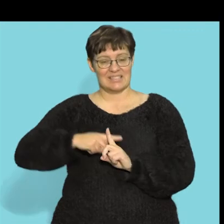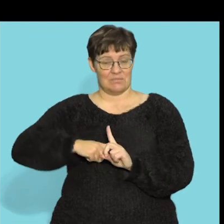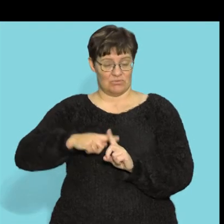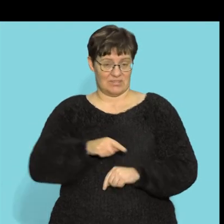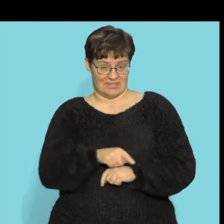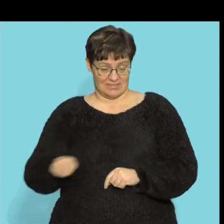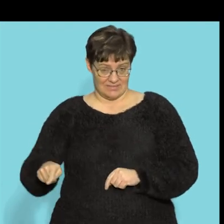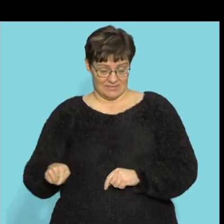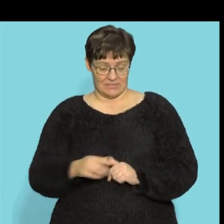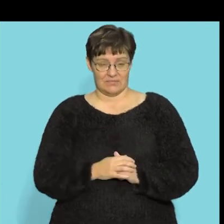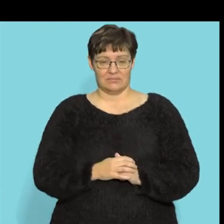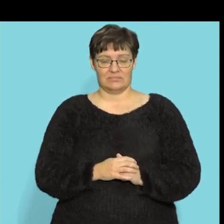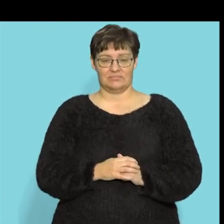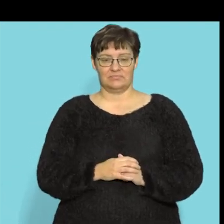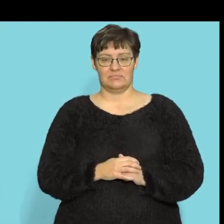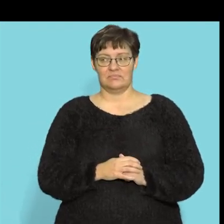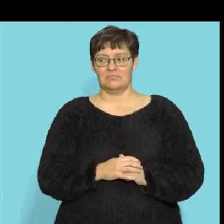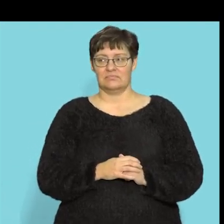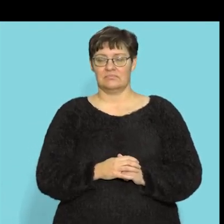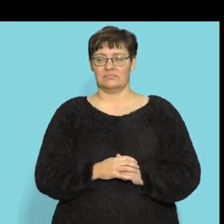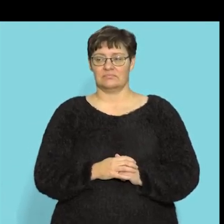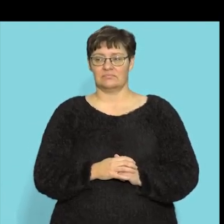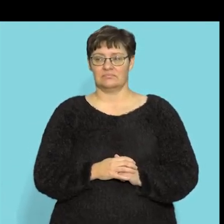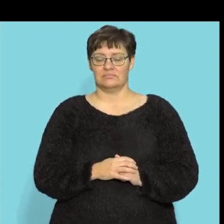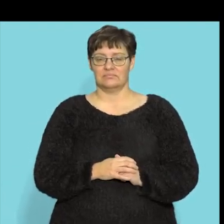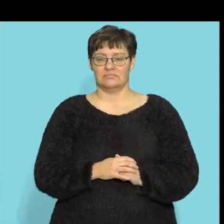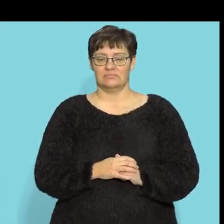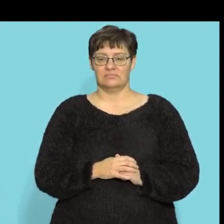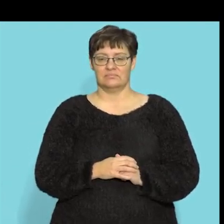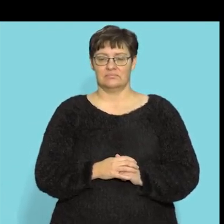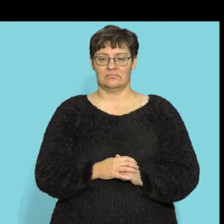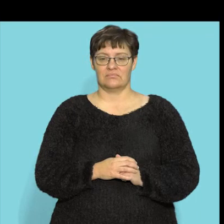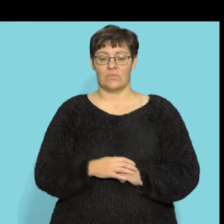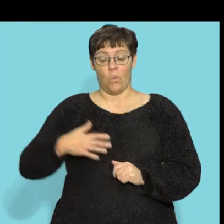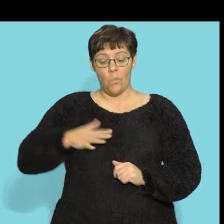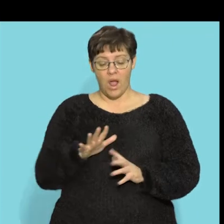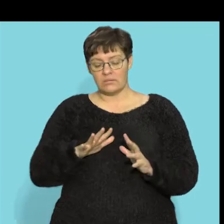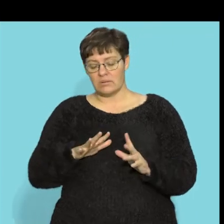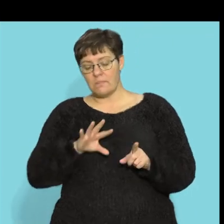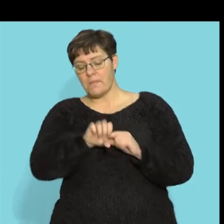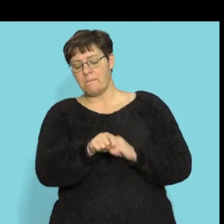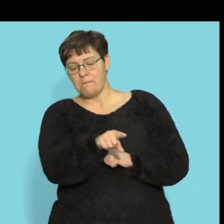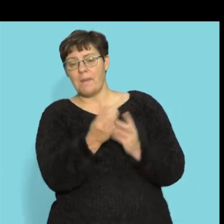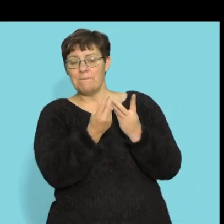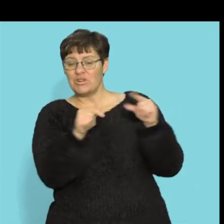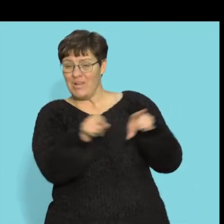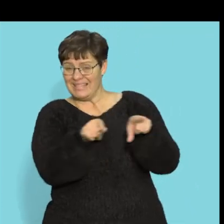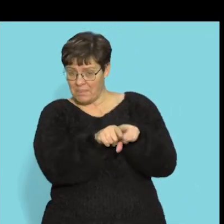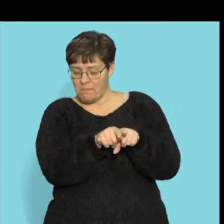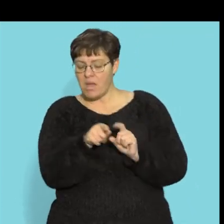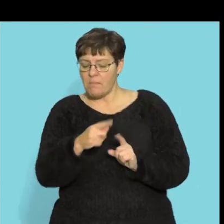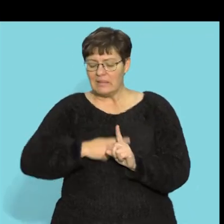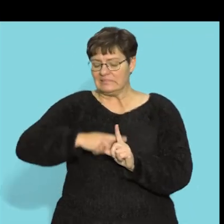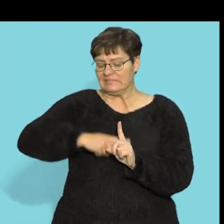So we're still consistent with that. This is our independent variable. We want to establish or want to